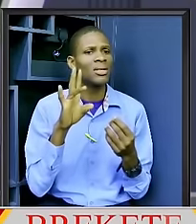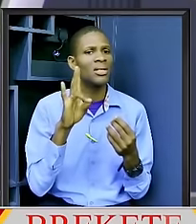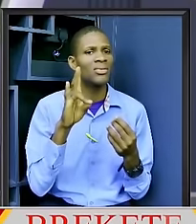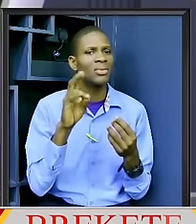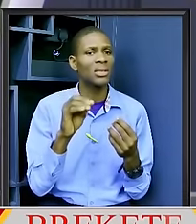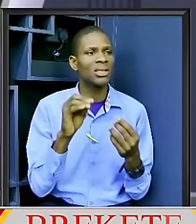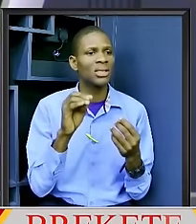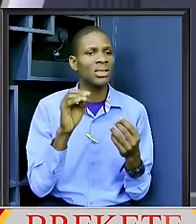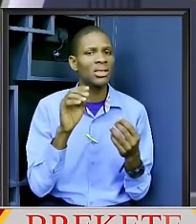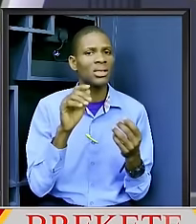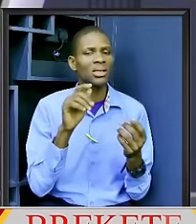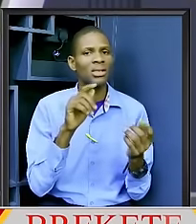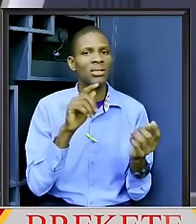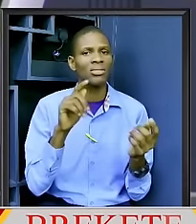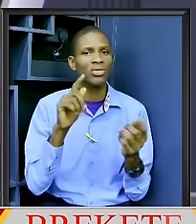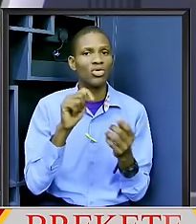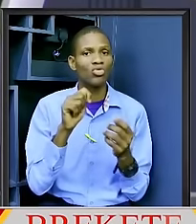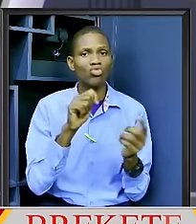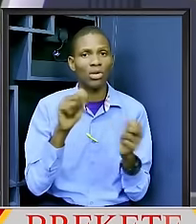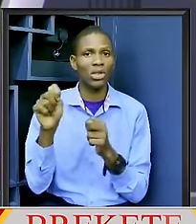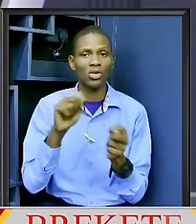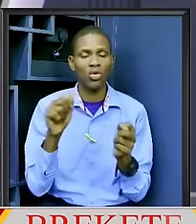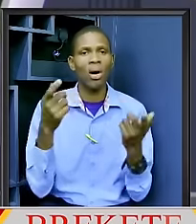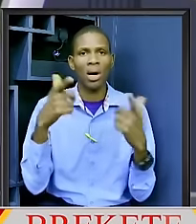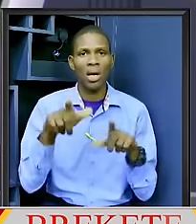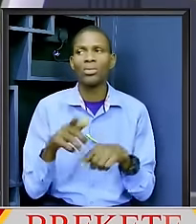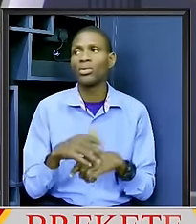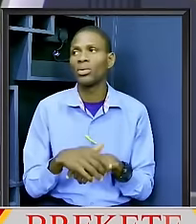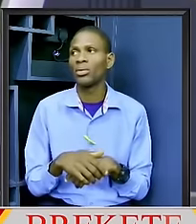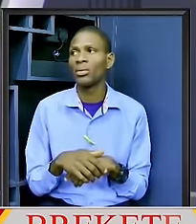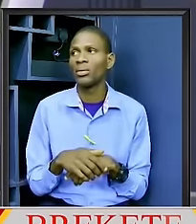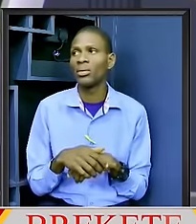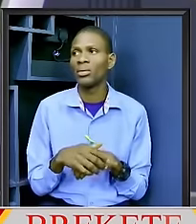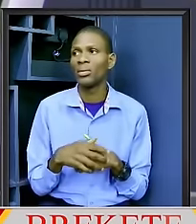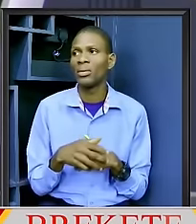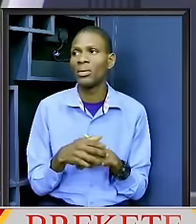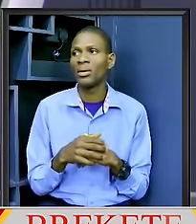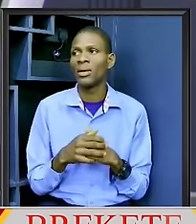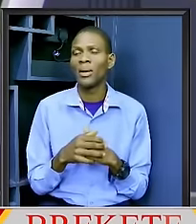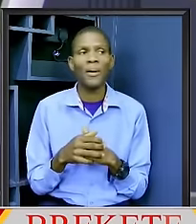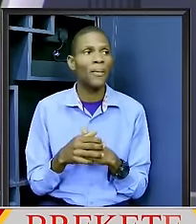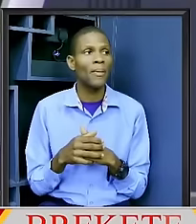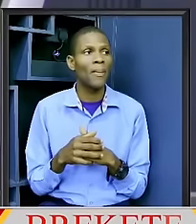70 transactions now happen. I mean, no, be waiting. I did they see